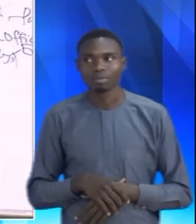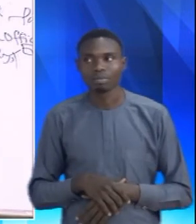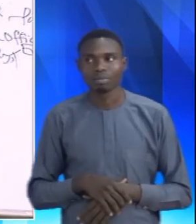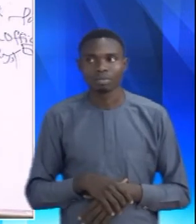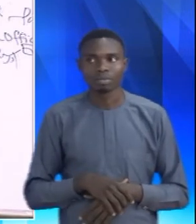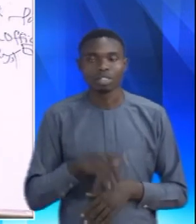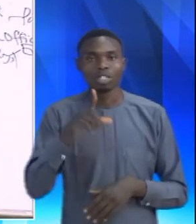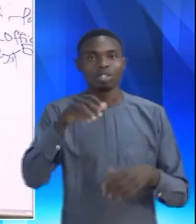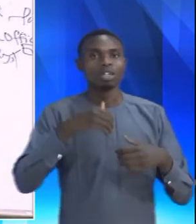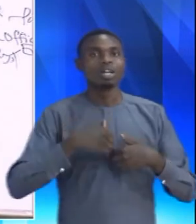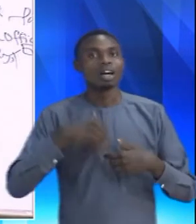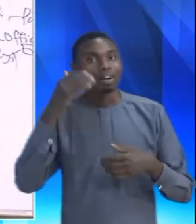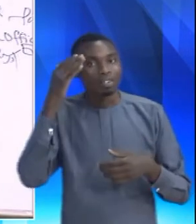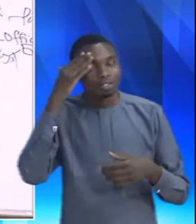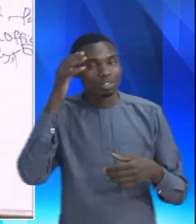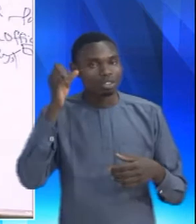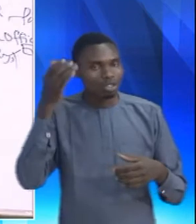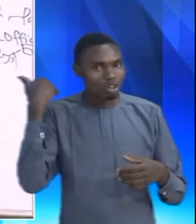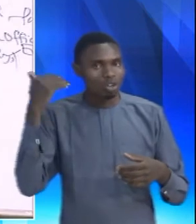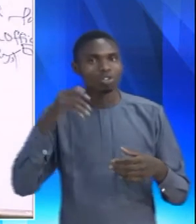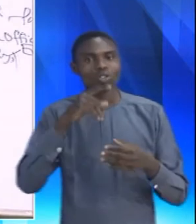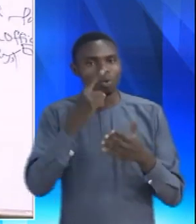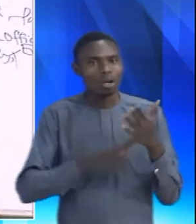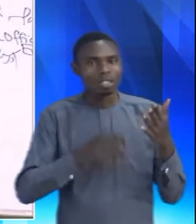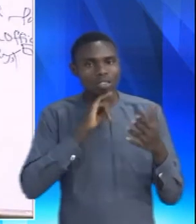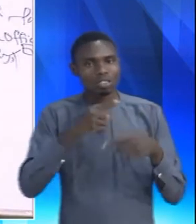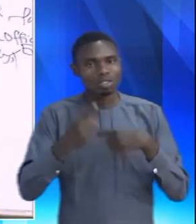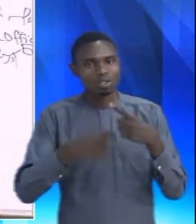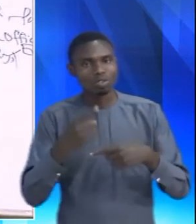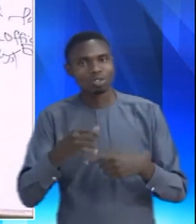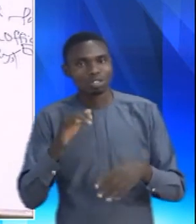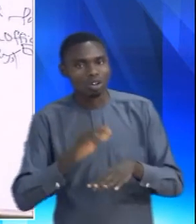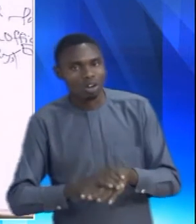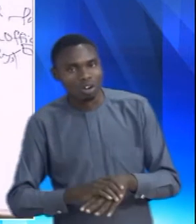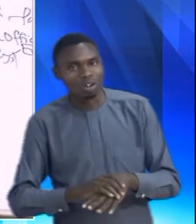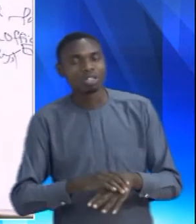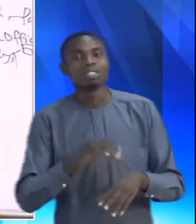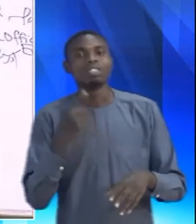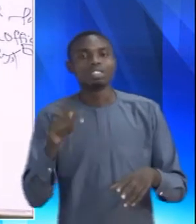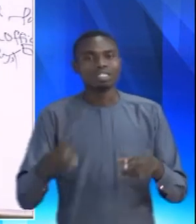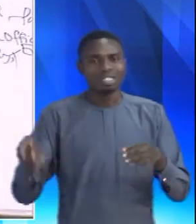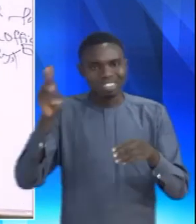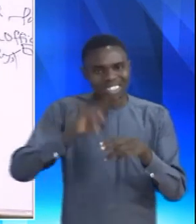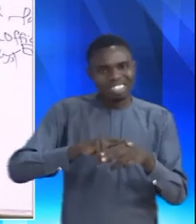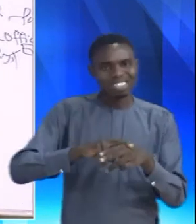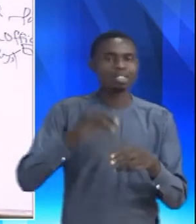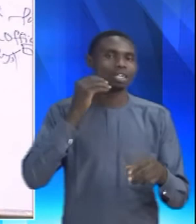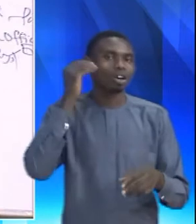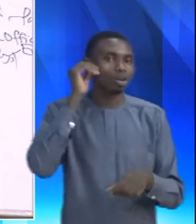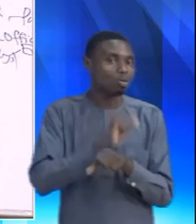you have known what is going on in the society now. The national assignment for you students at home and the teacher talking